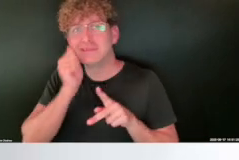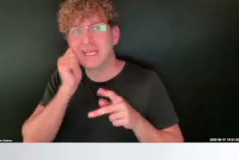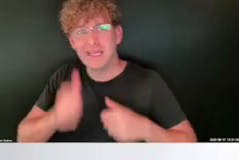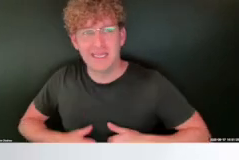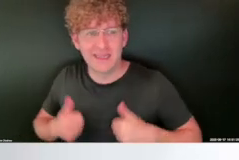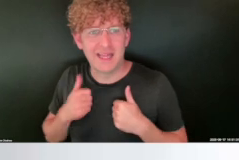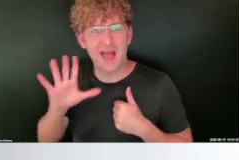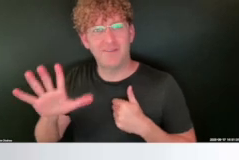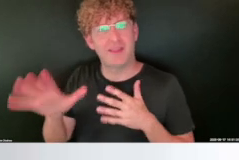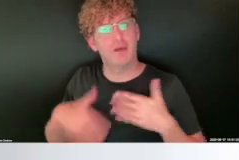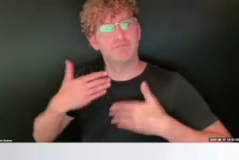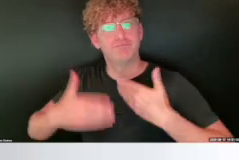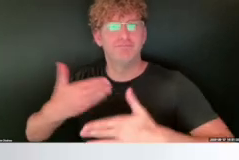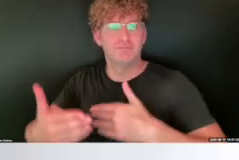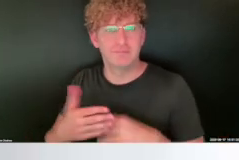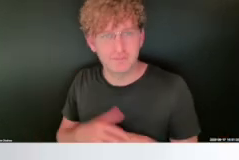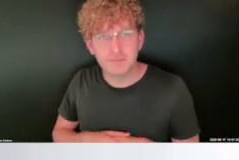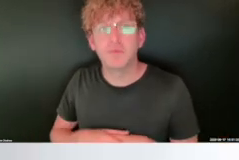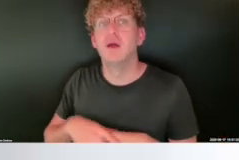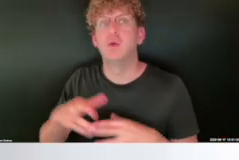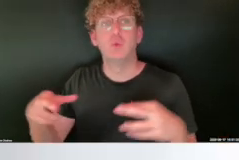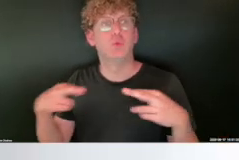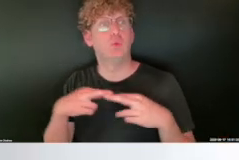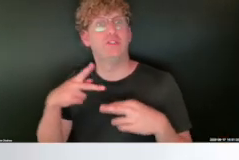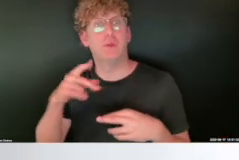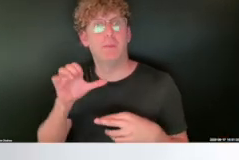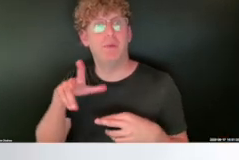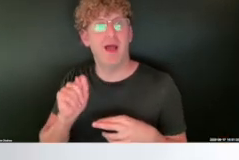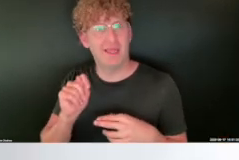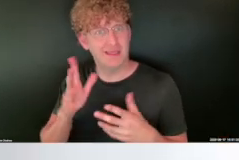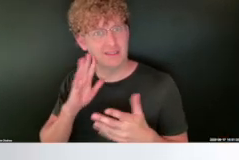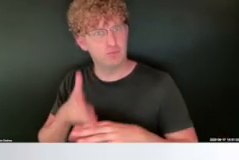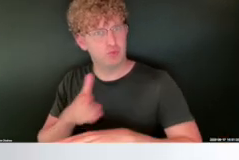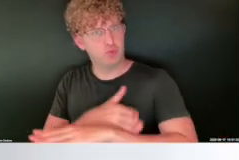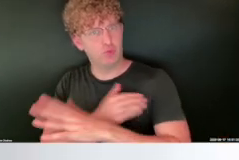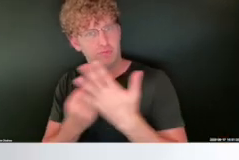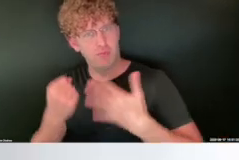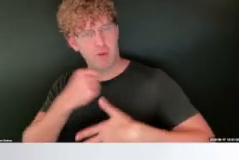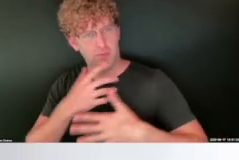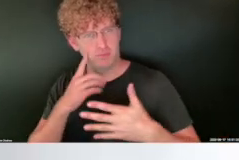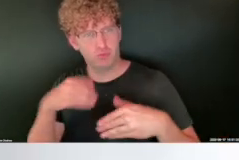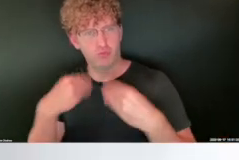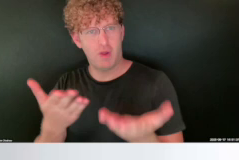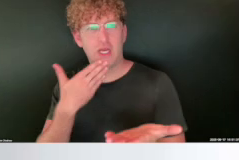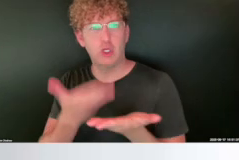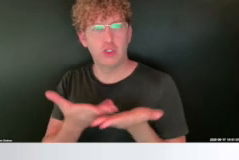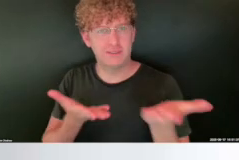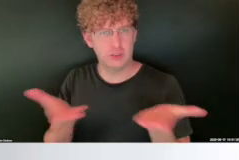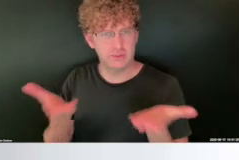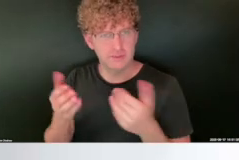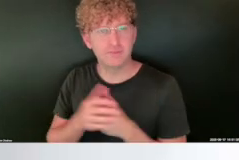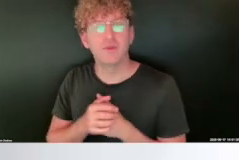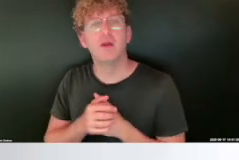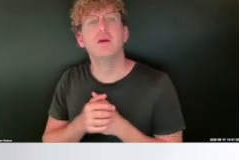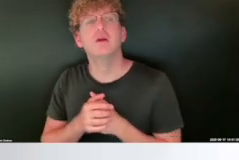services, such as grocery shopping, medical appointments, and other important errands or social visits. This was found to be true by a